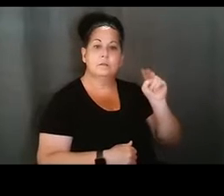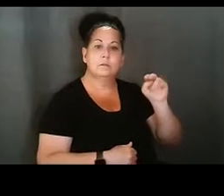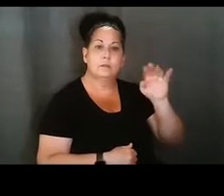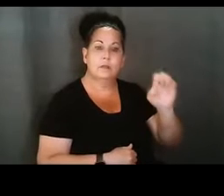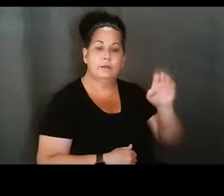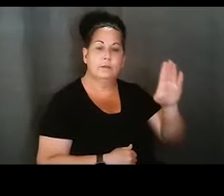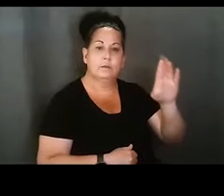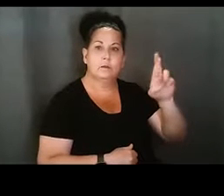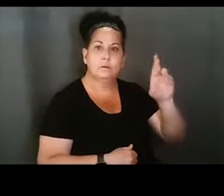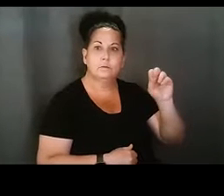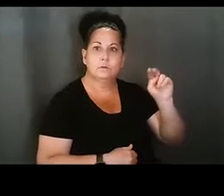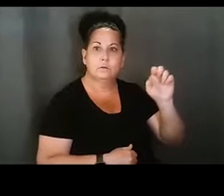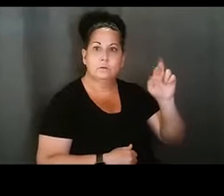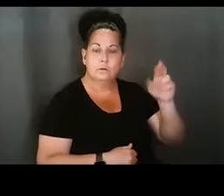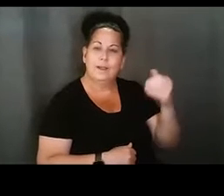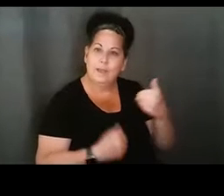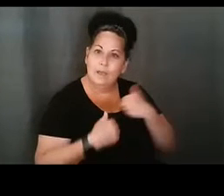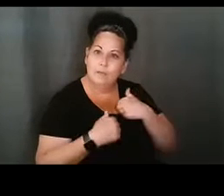over at Westside.